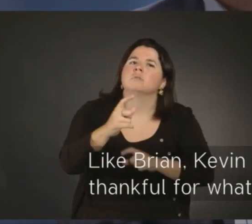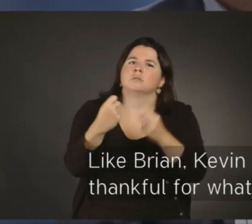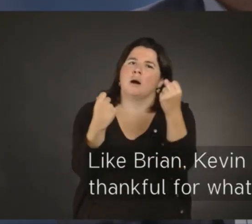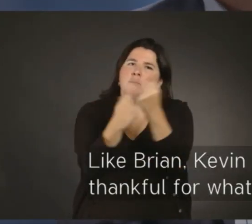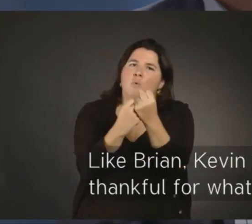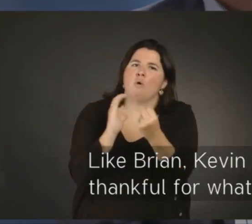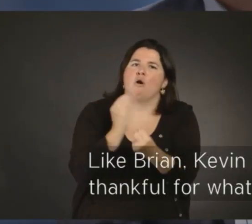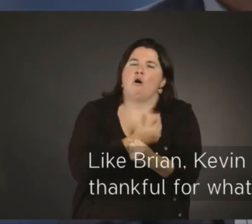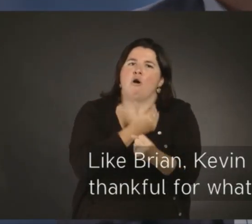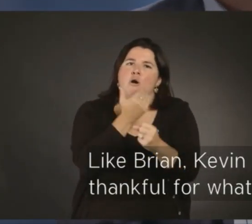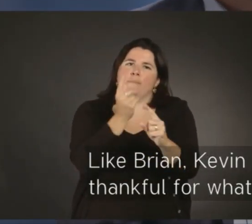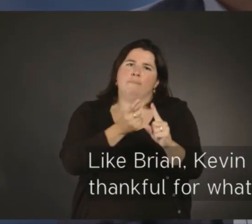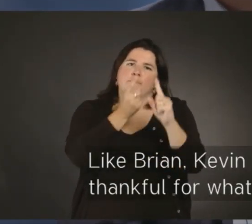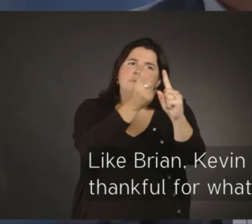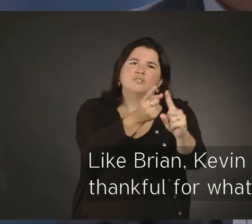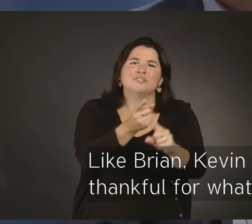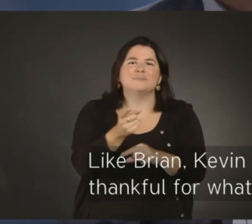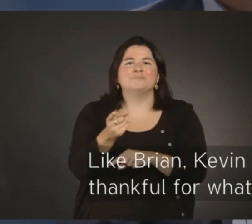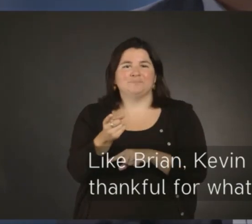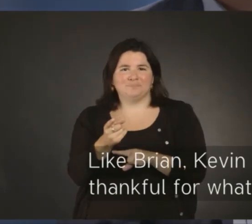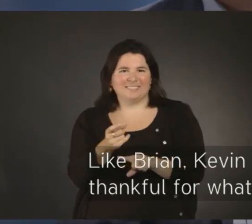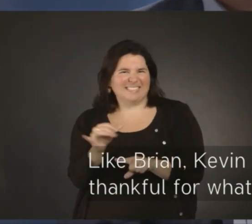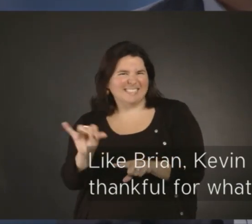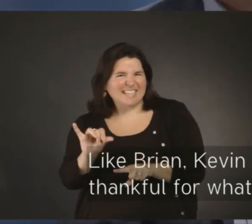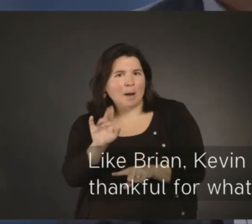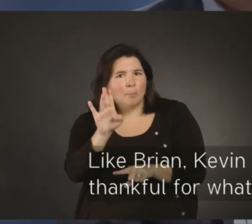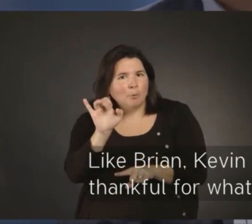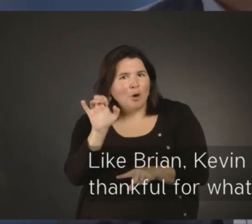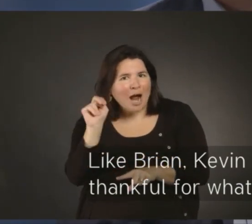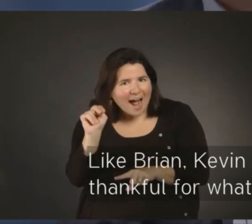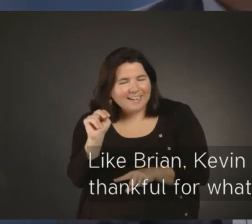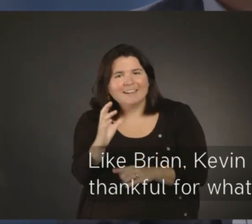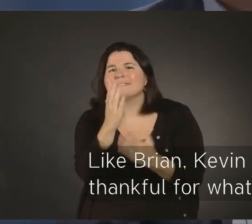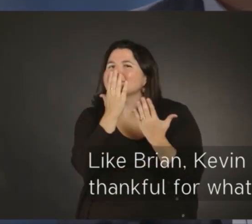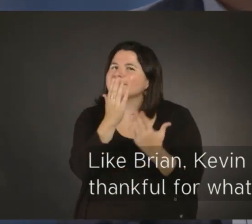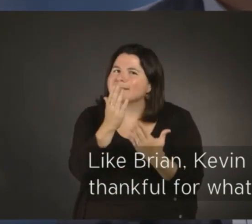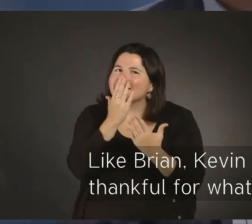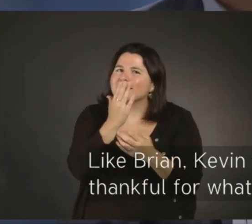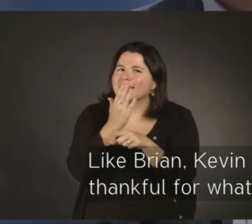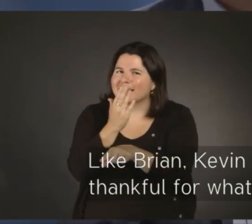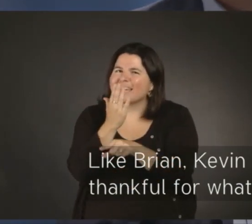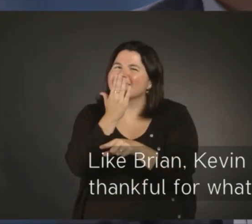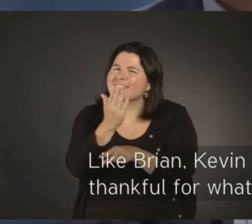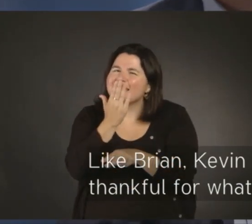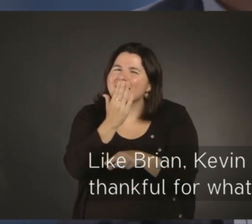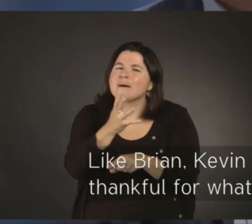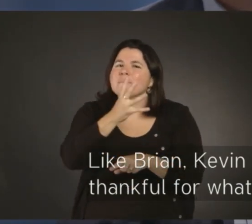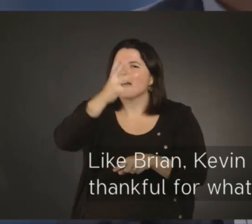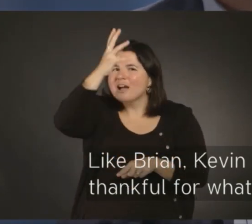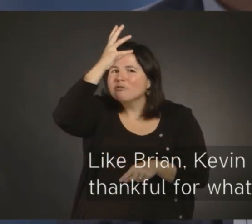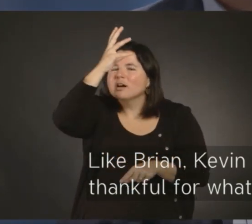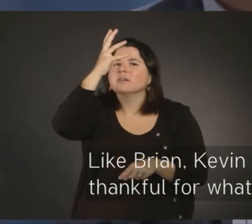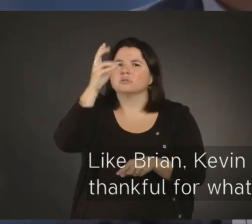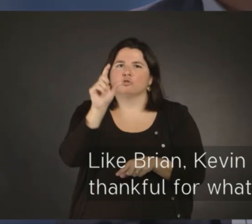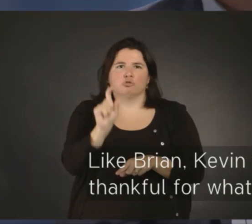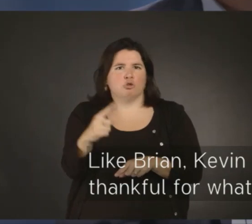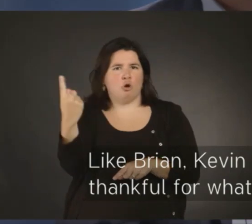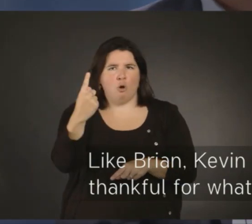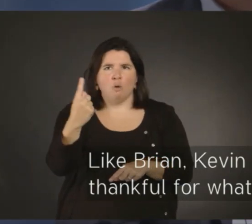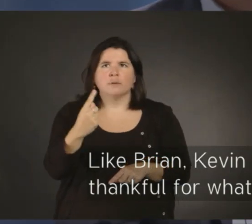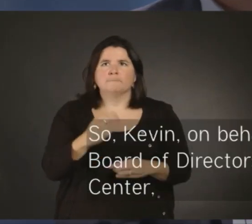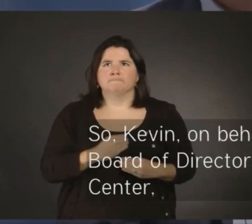Brian, Kevin thanks his parents for always teaching him to be thankful for what he has and to help those who are less